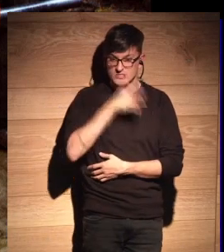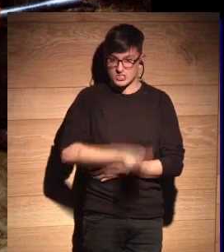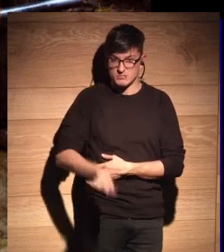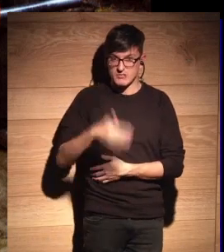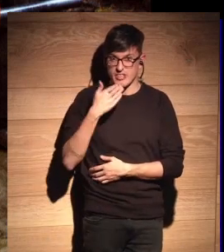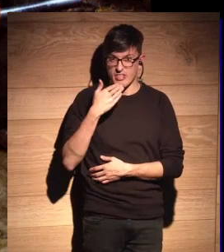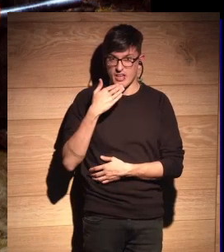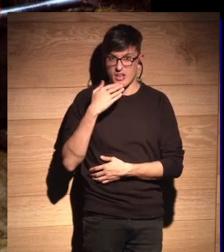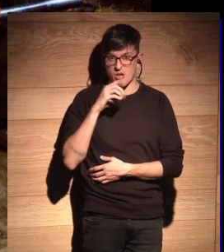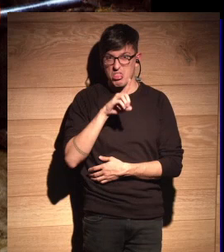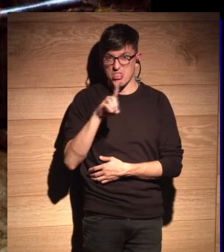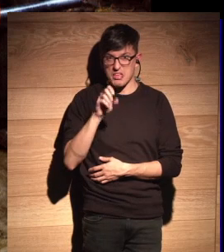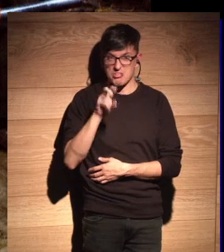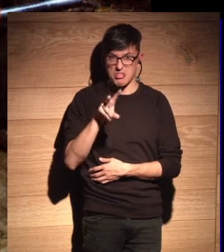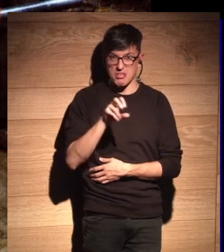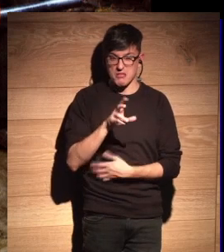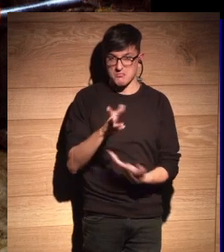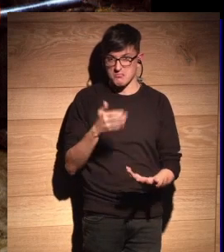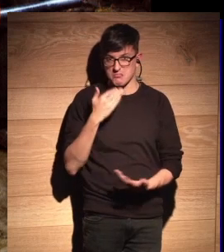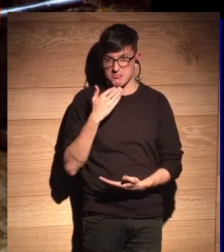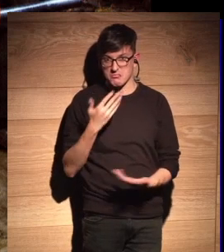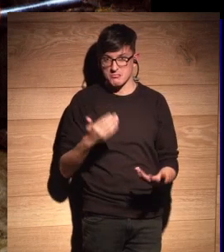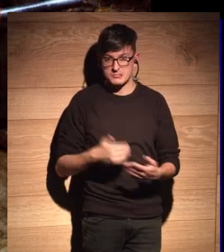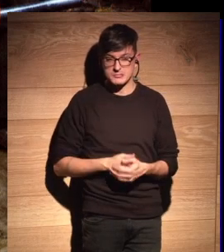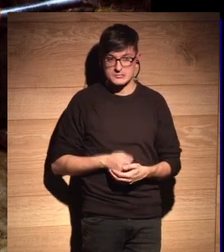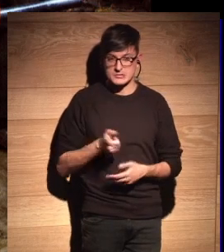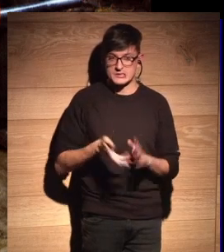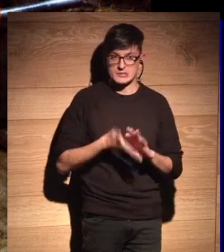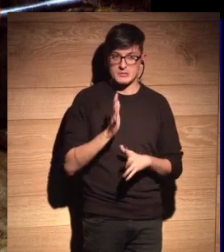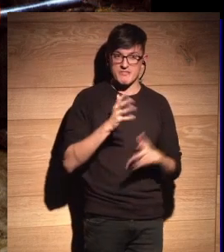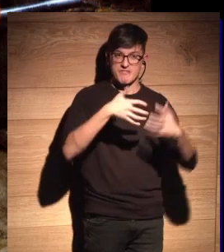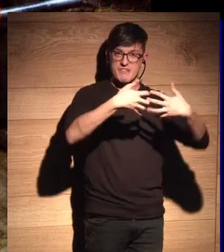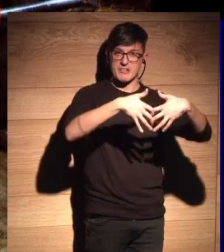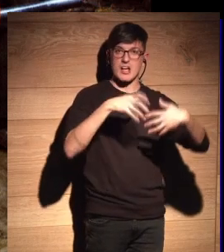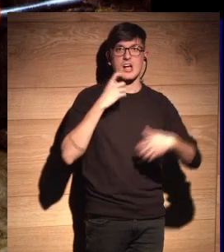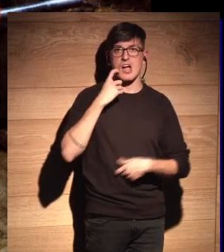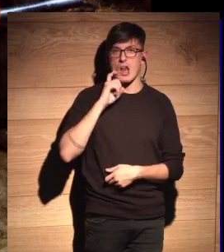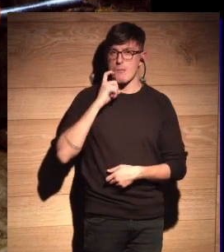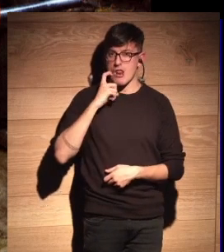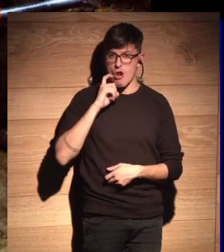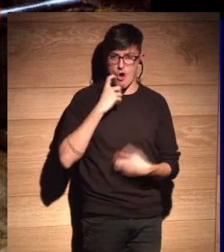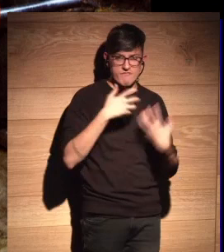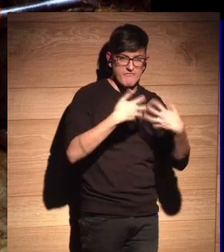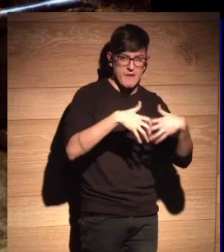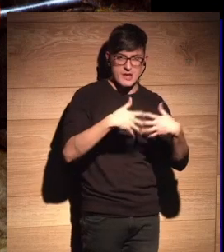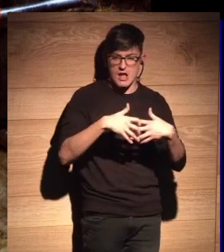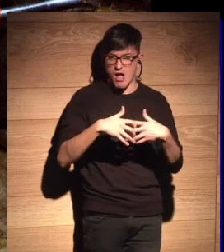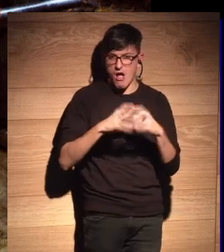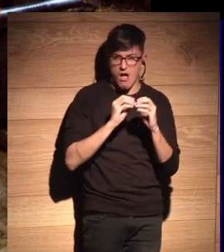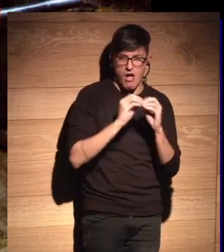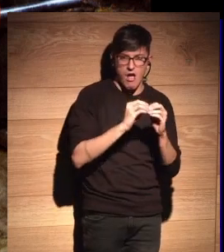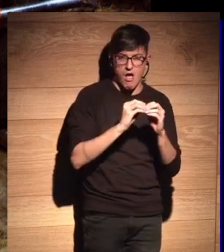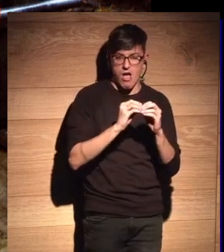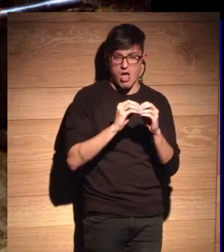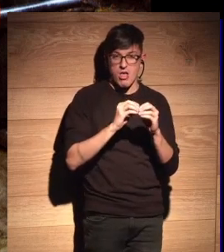going to this candy factory at 5 o'clock in the morning, not going to school, and then